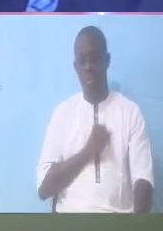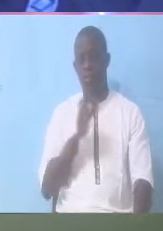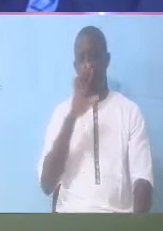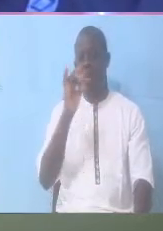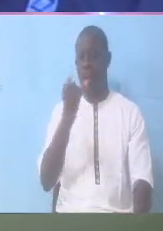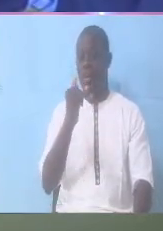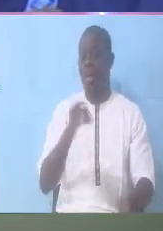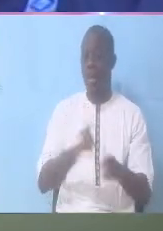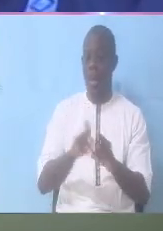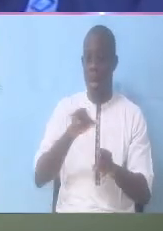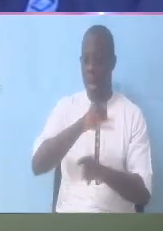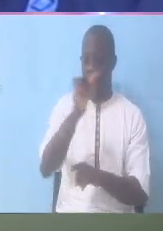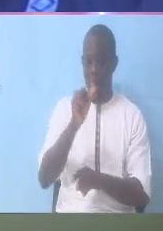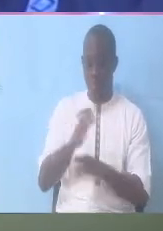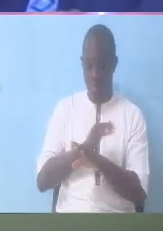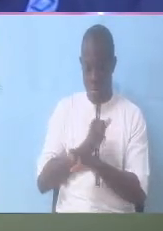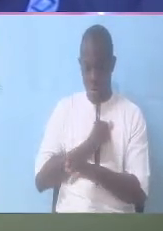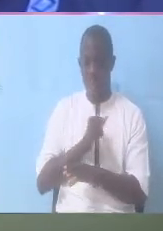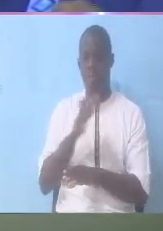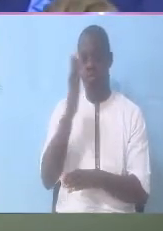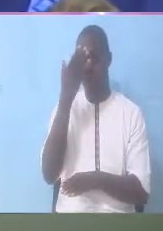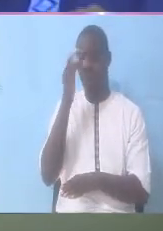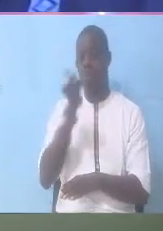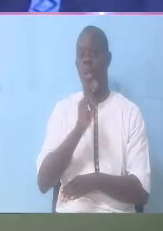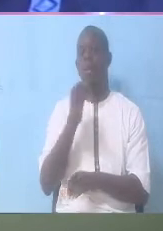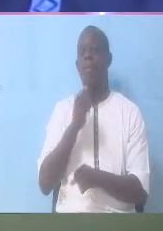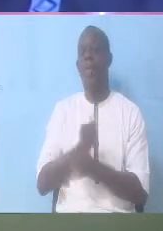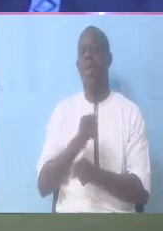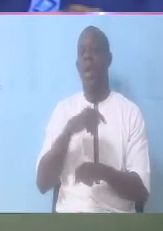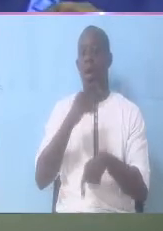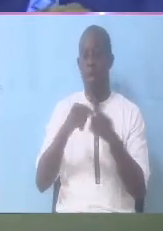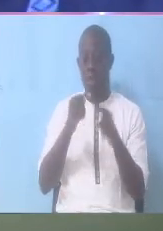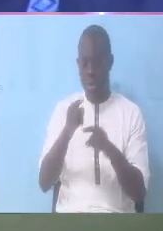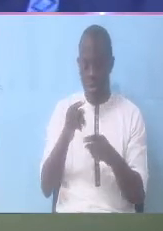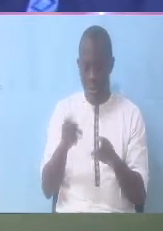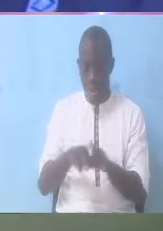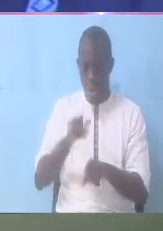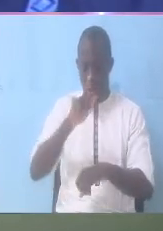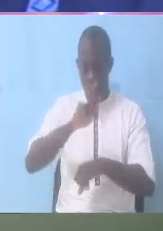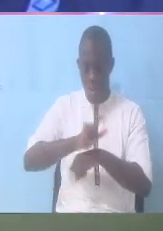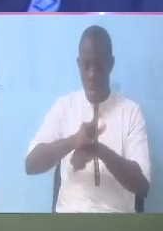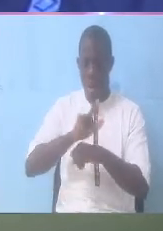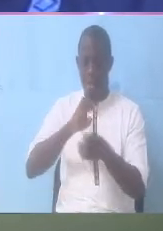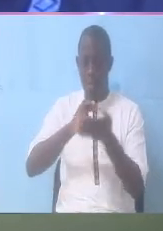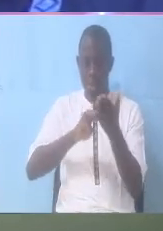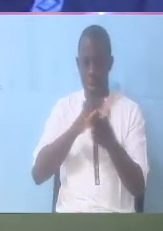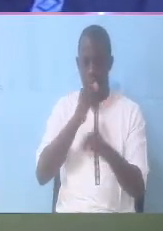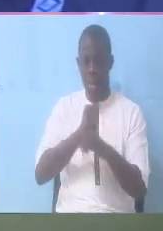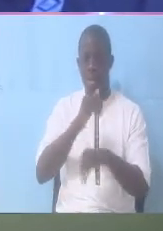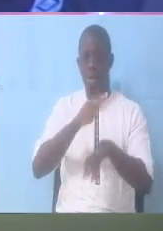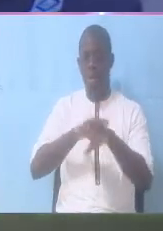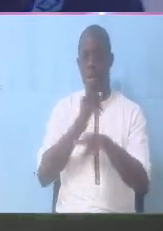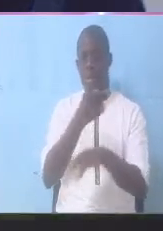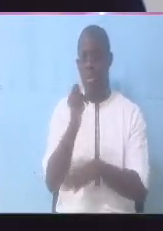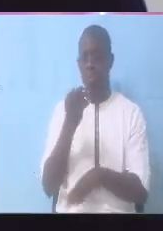And he knew the impact or the effect of this concoction on these people.